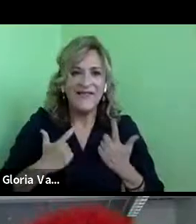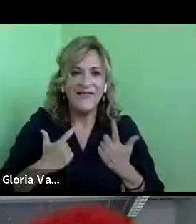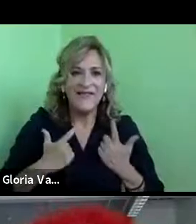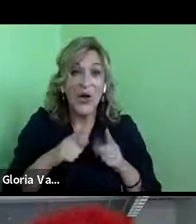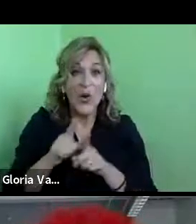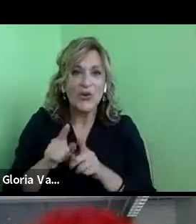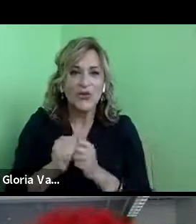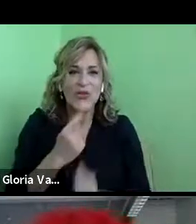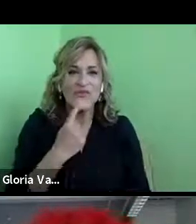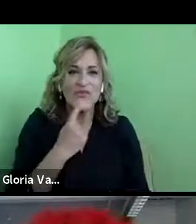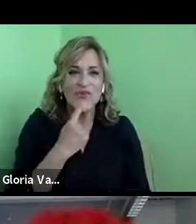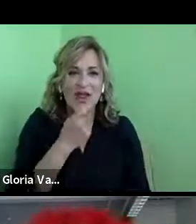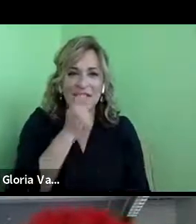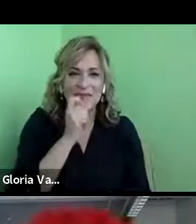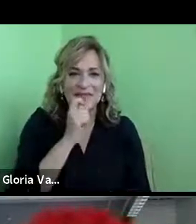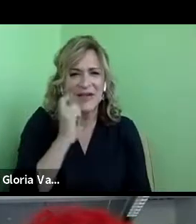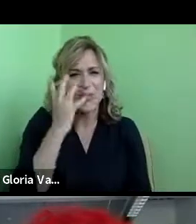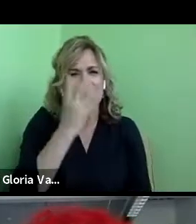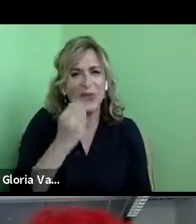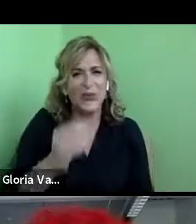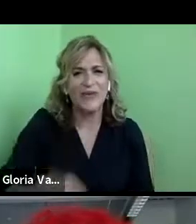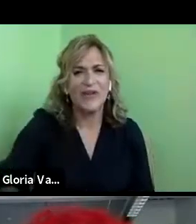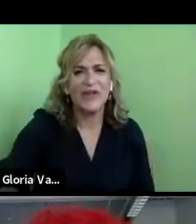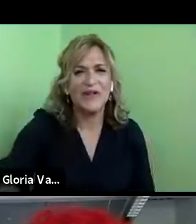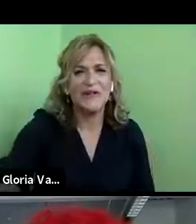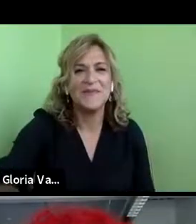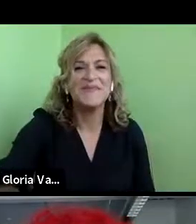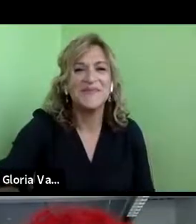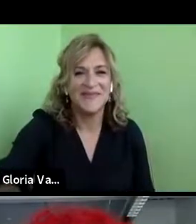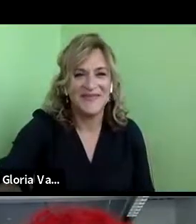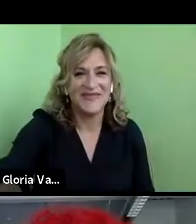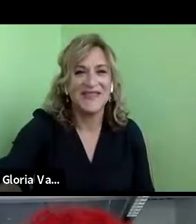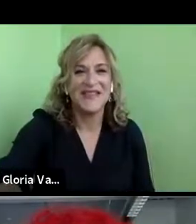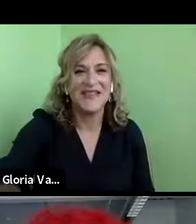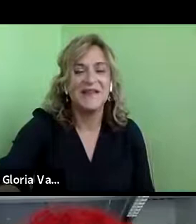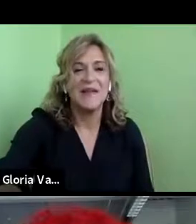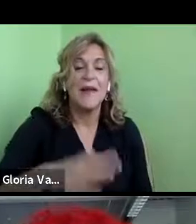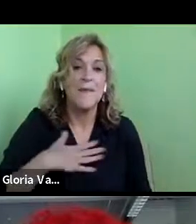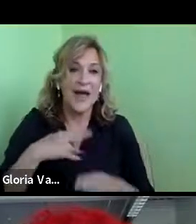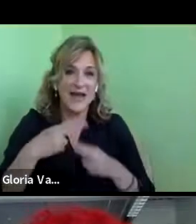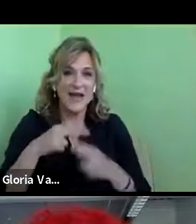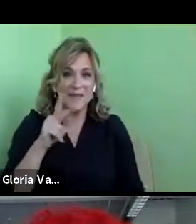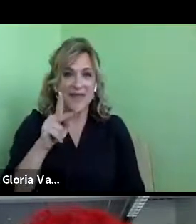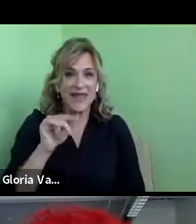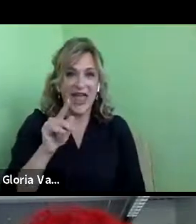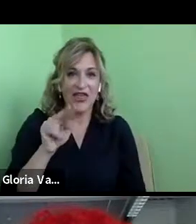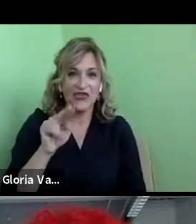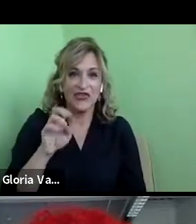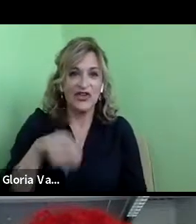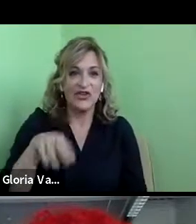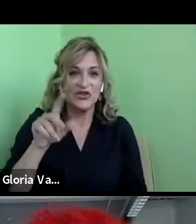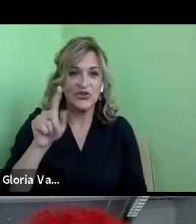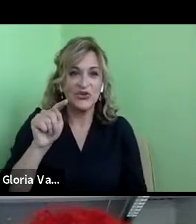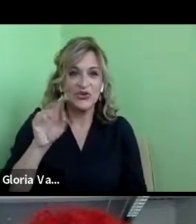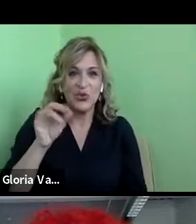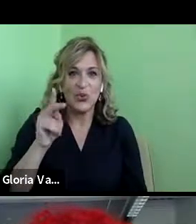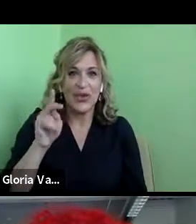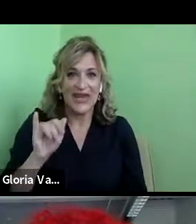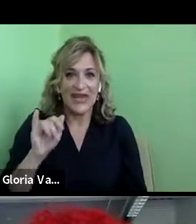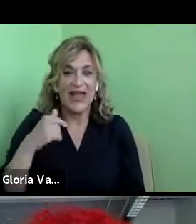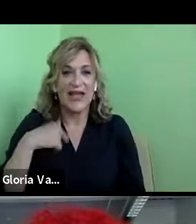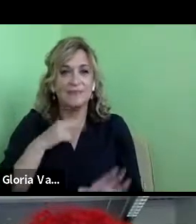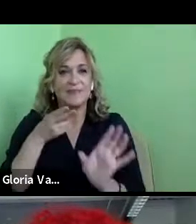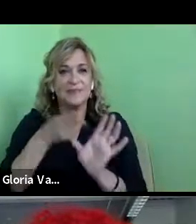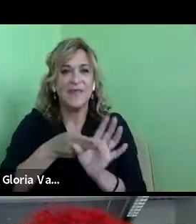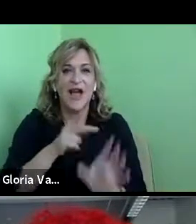looking beautiful. So my name is Katherine Toukhy. I came on to 100 Years, 100 Women as